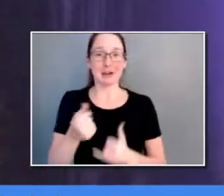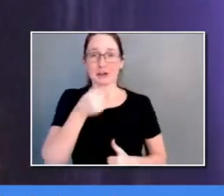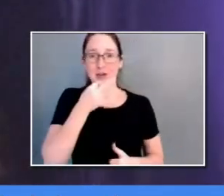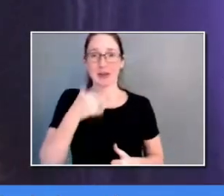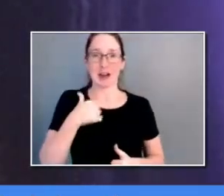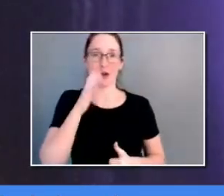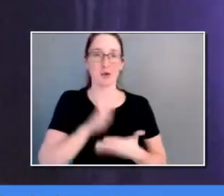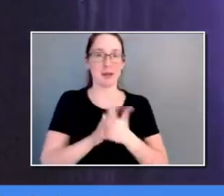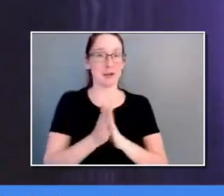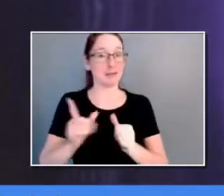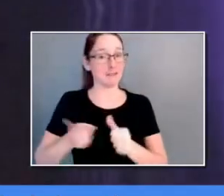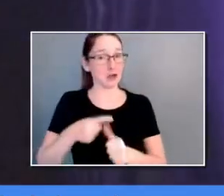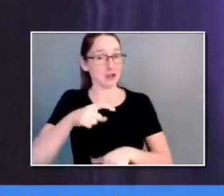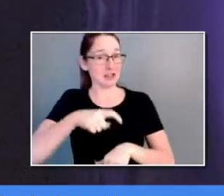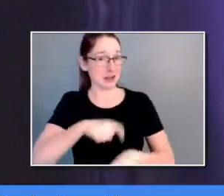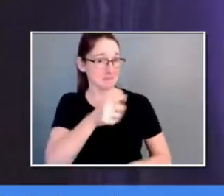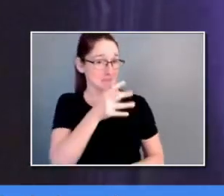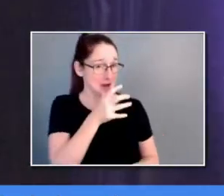first-time mom.